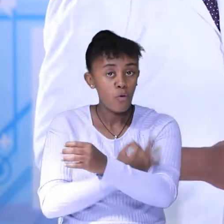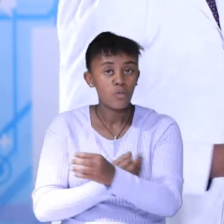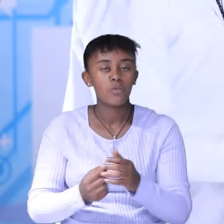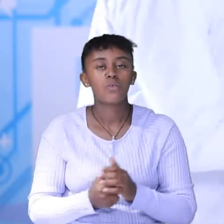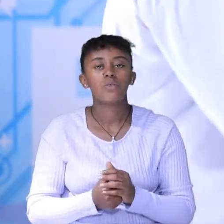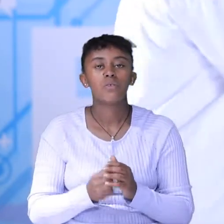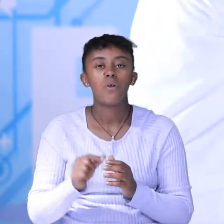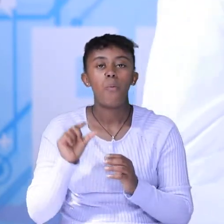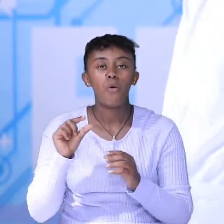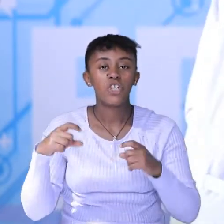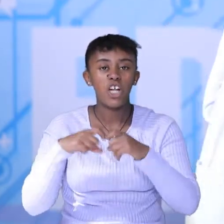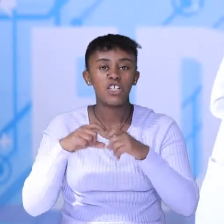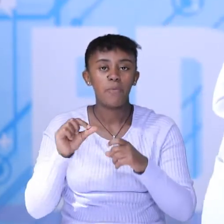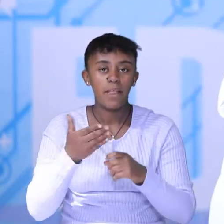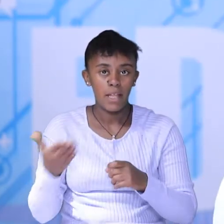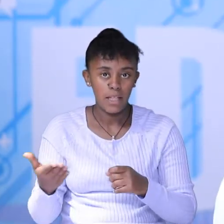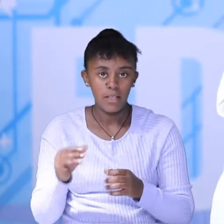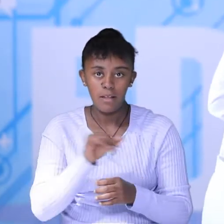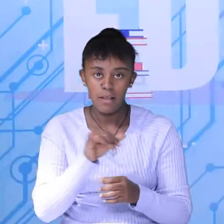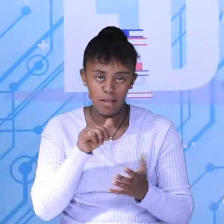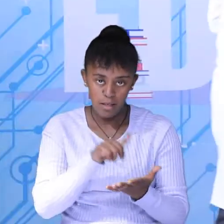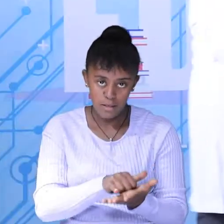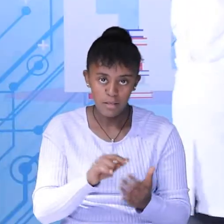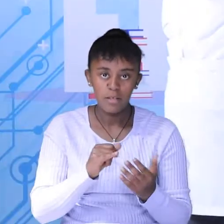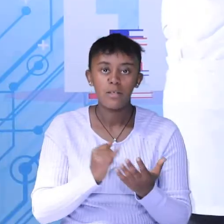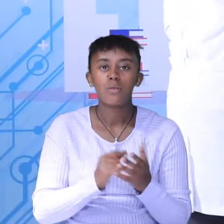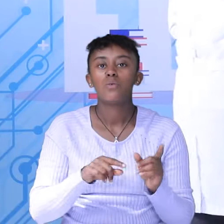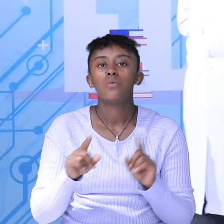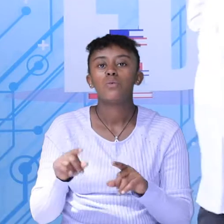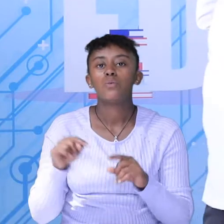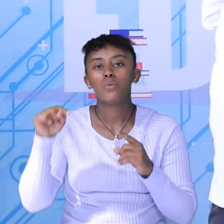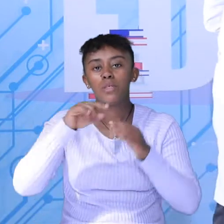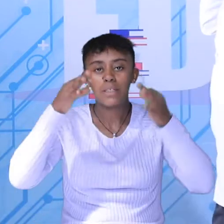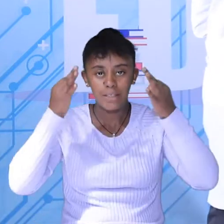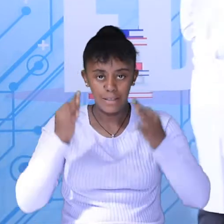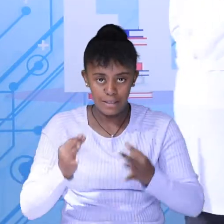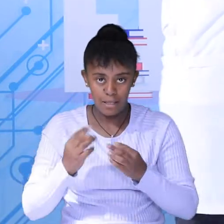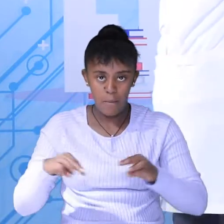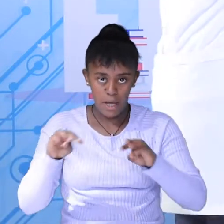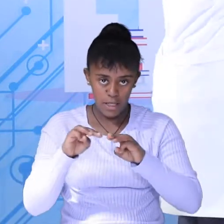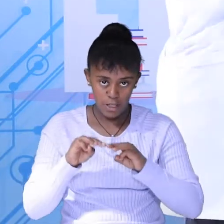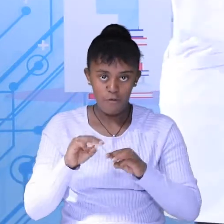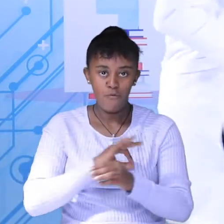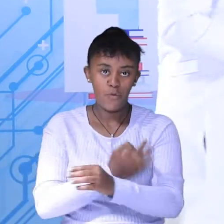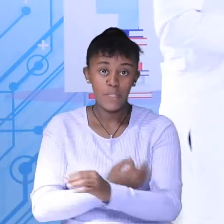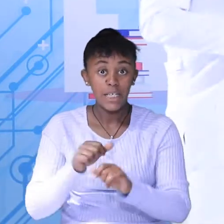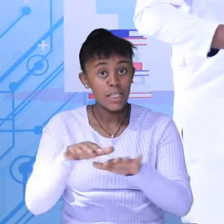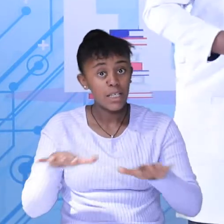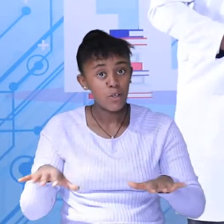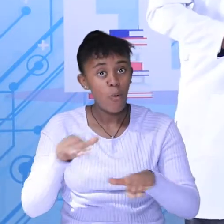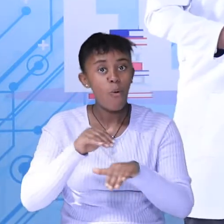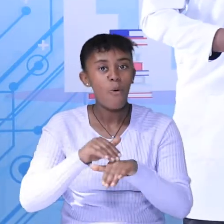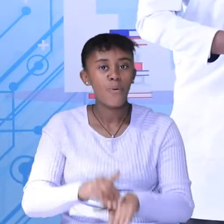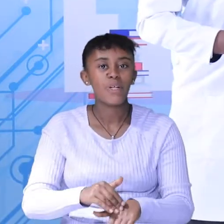charged particle. Like that, it's also possible to determine the magnetic force exerted on a